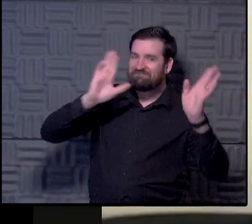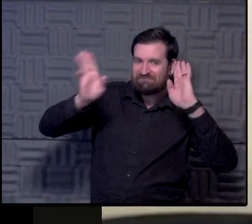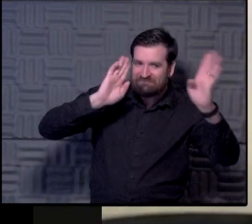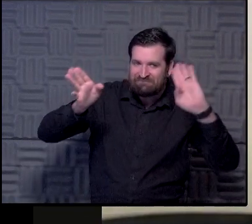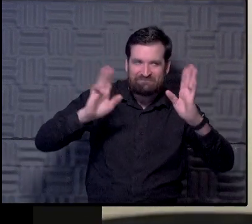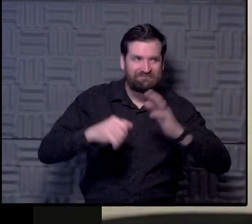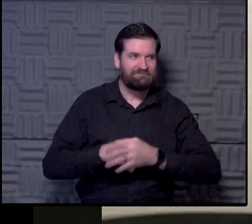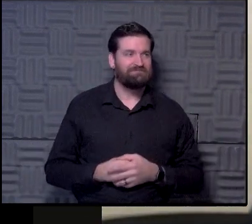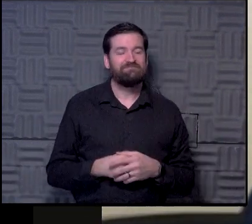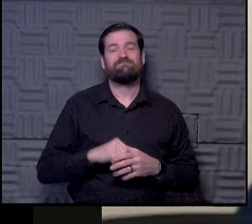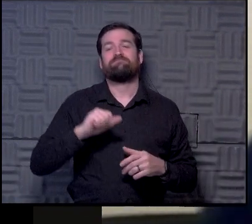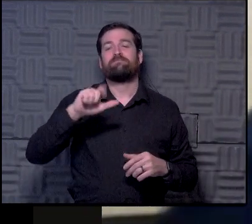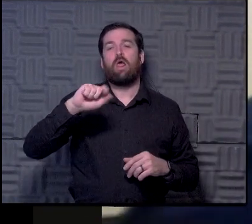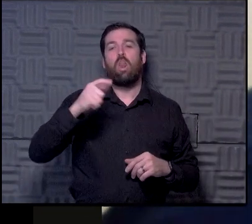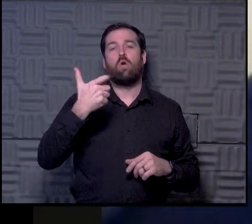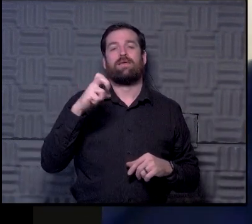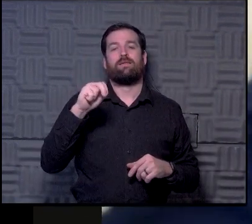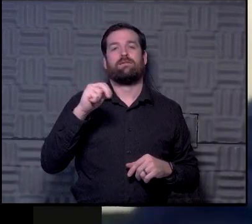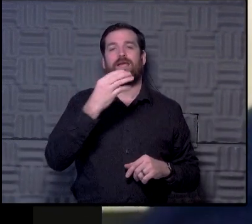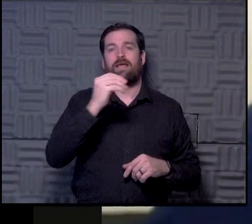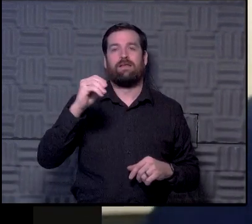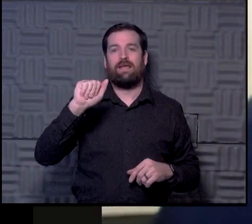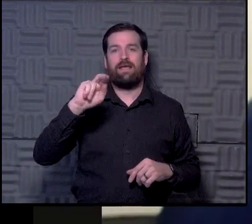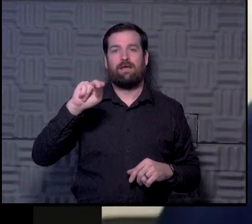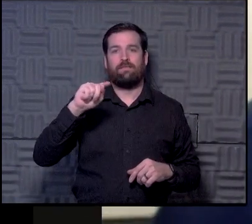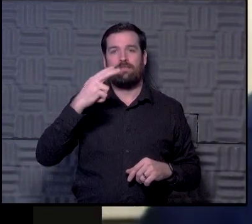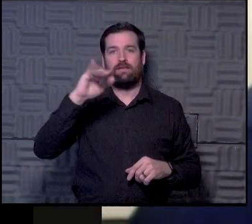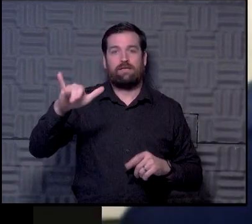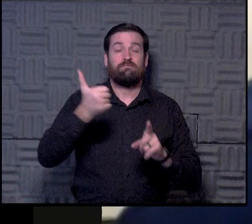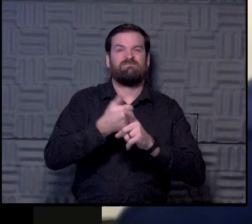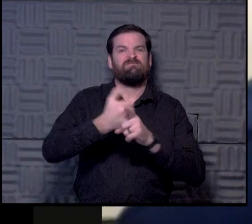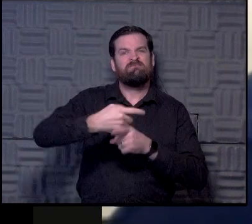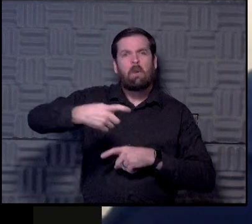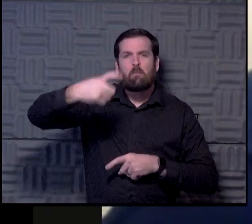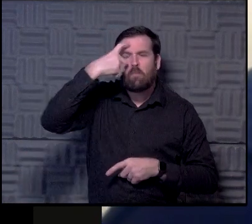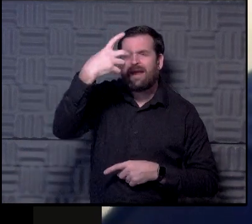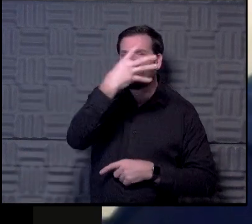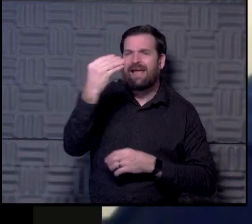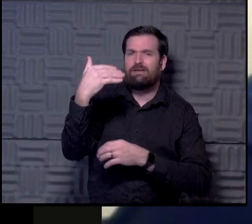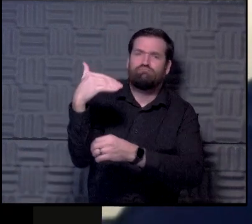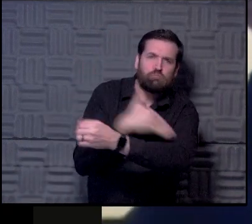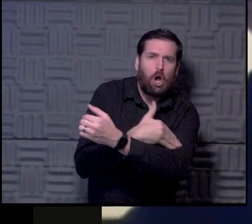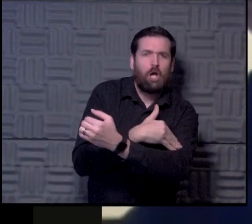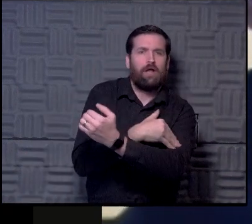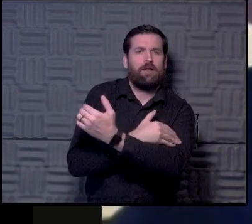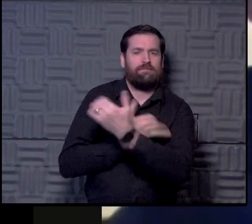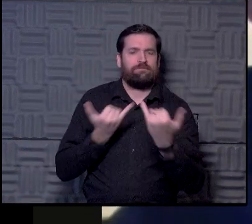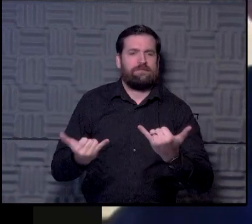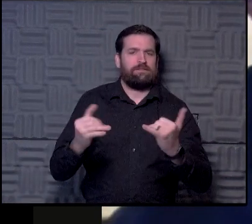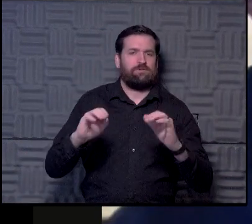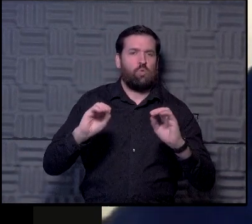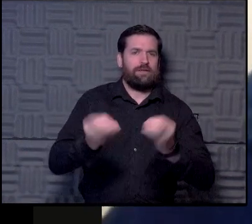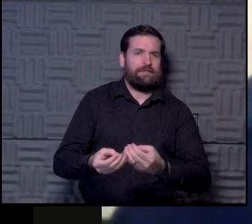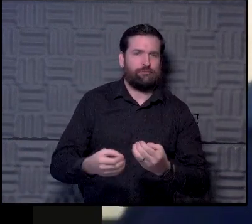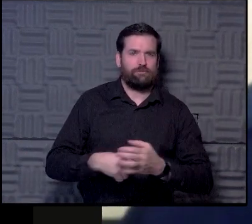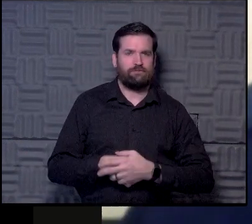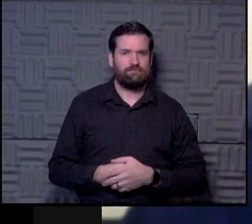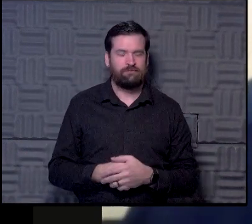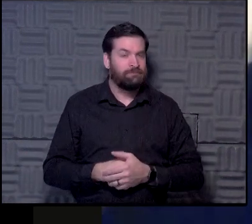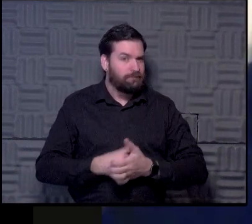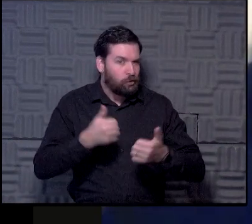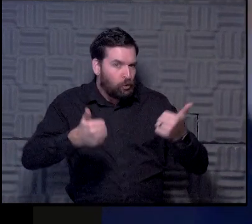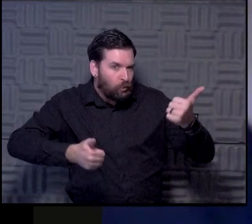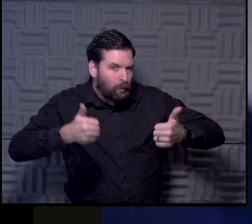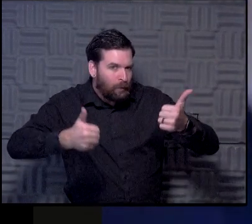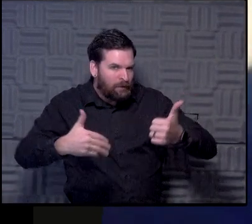guys. So Logan and Anthony are really the brains and the brawn of this organization. And I'm not saying which one of you